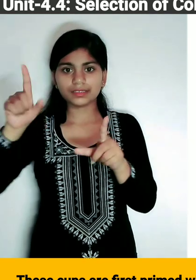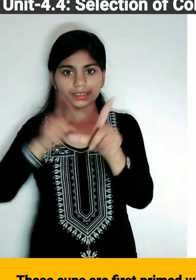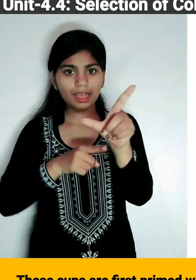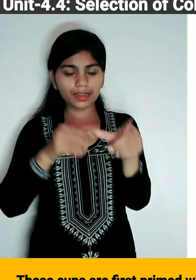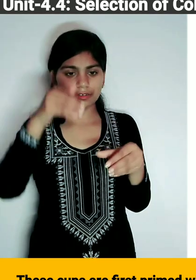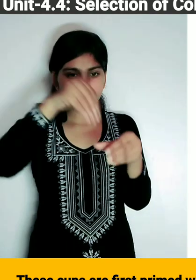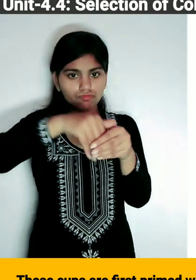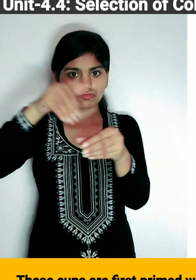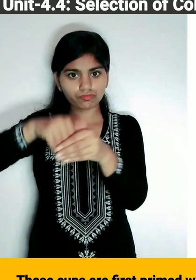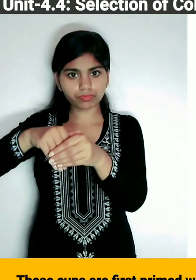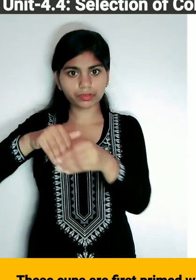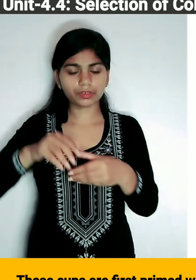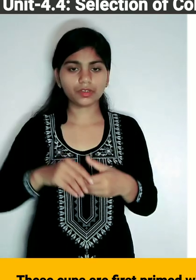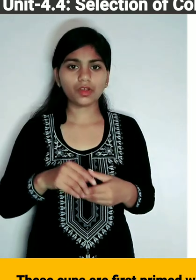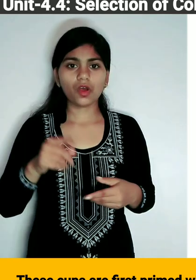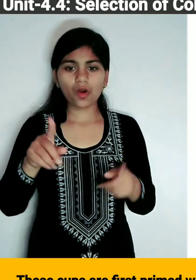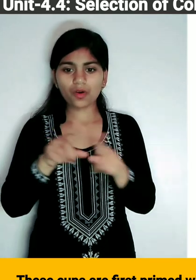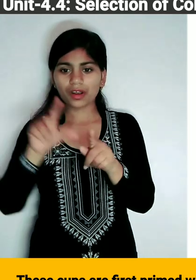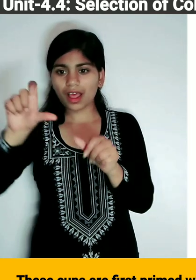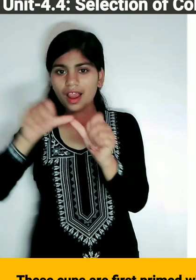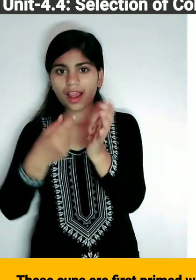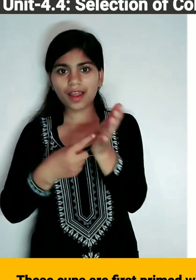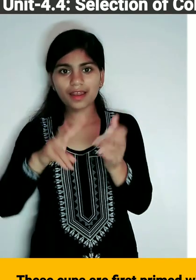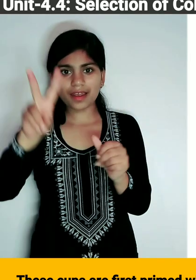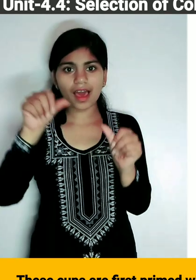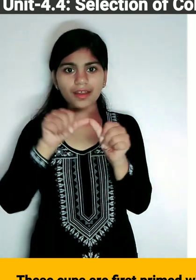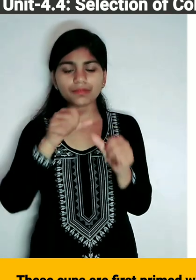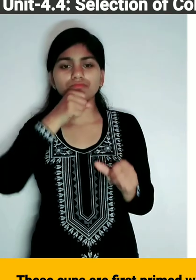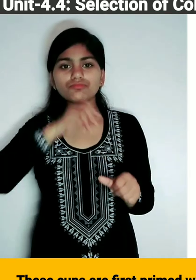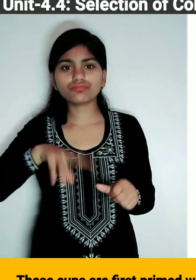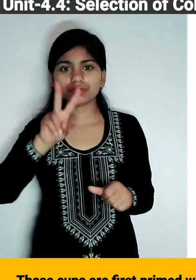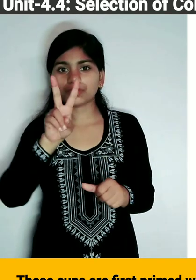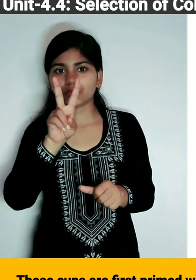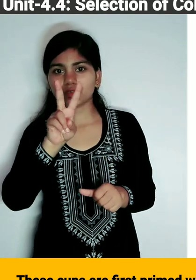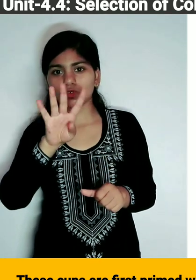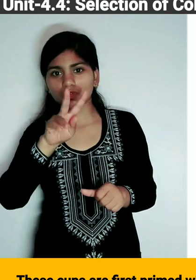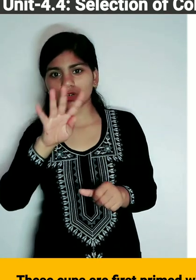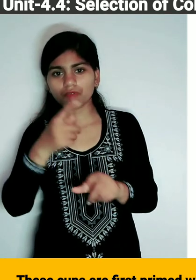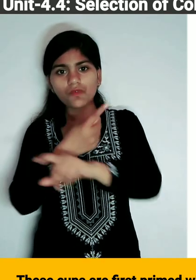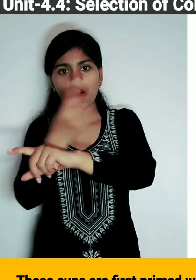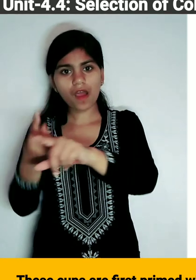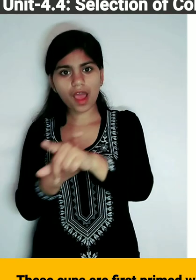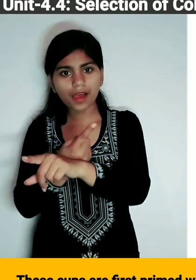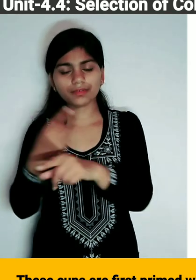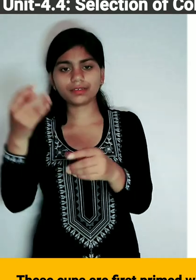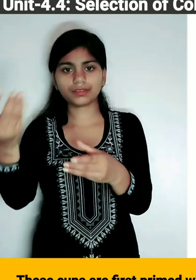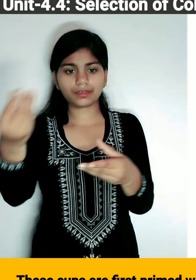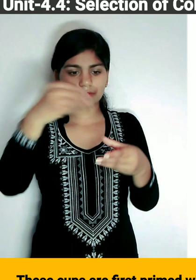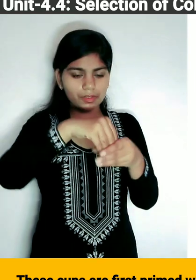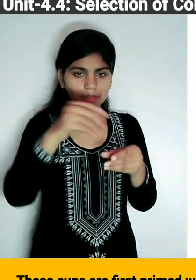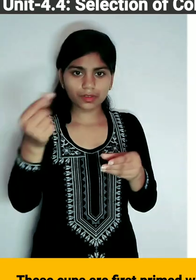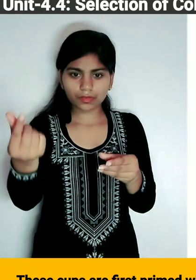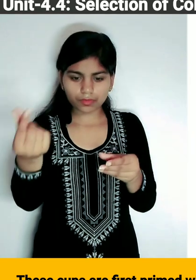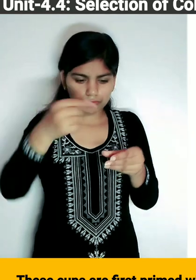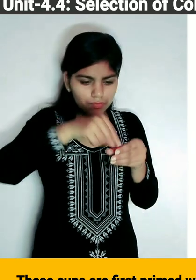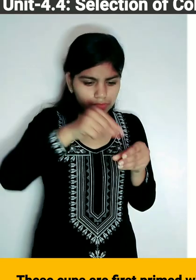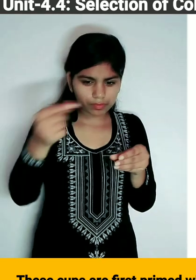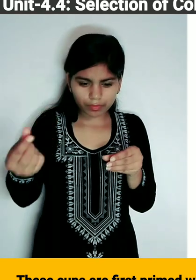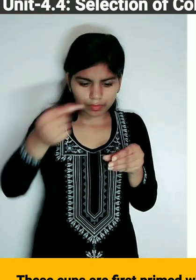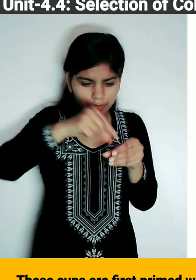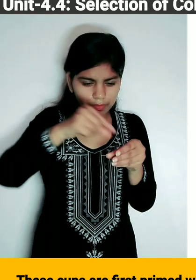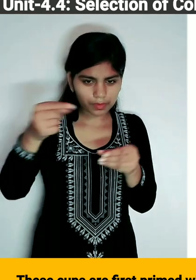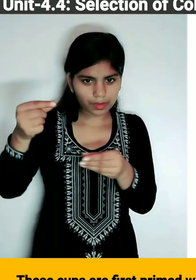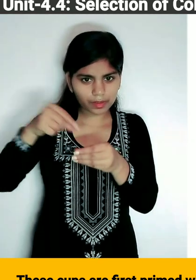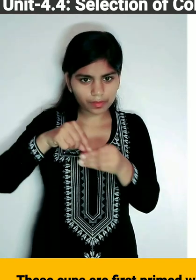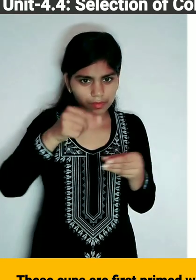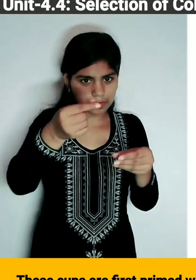the desired age, less than 24 hours, are grafted into them.